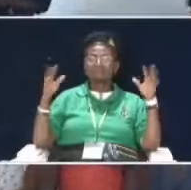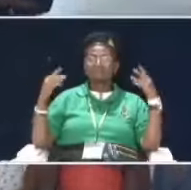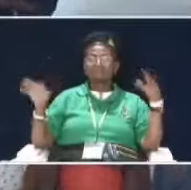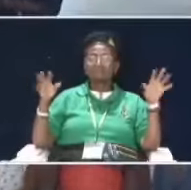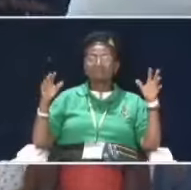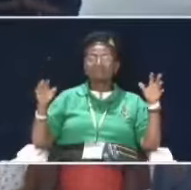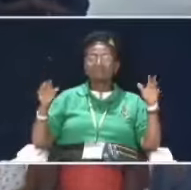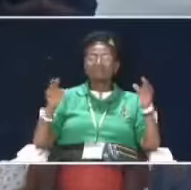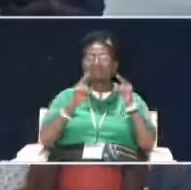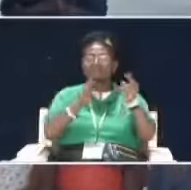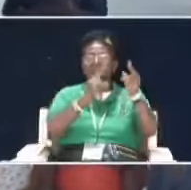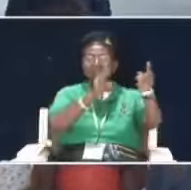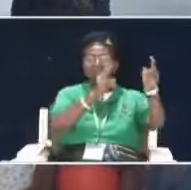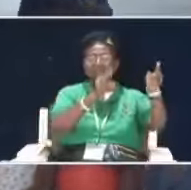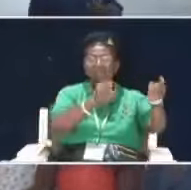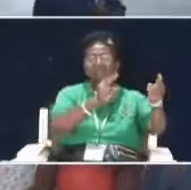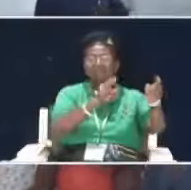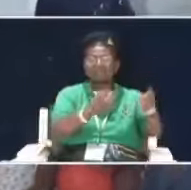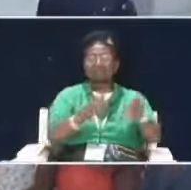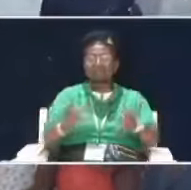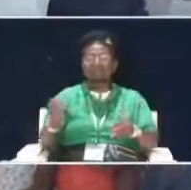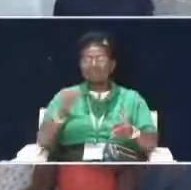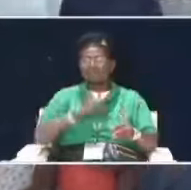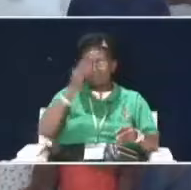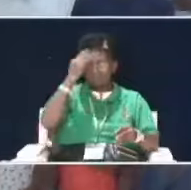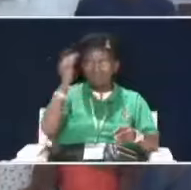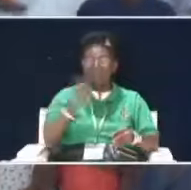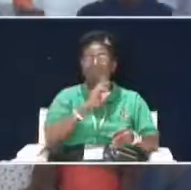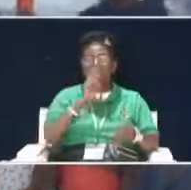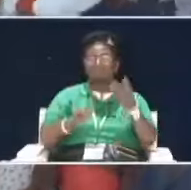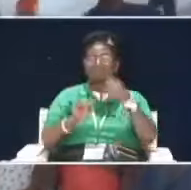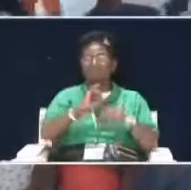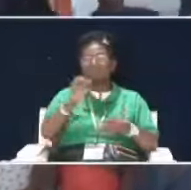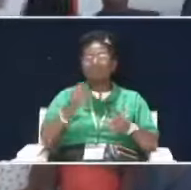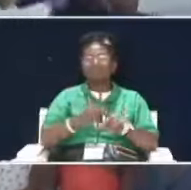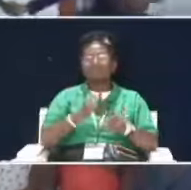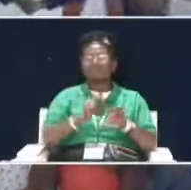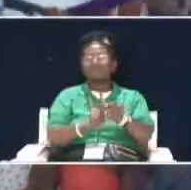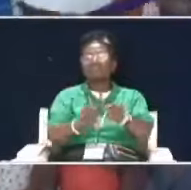Hurry up. I know you are coming from a long distance, but you have to hurry up.